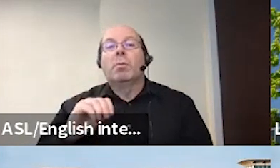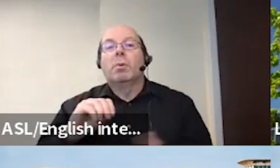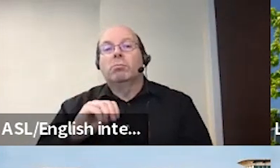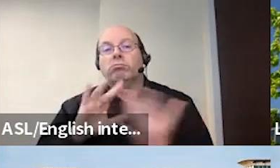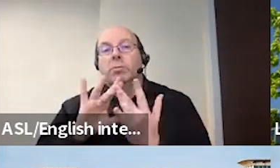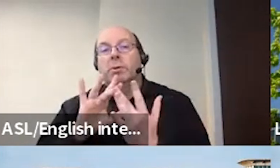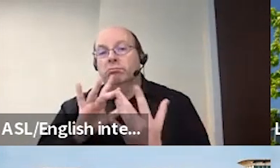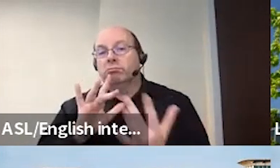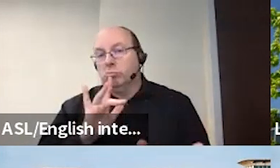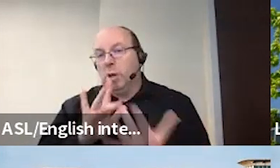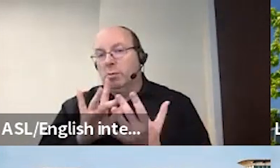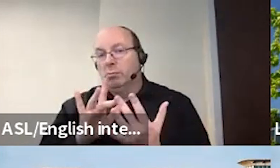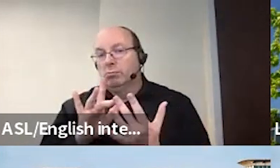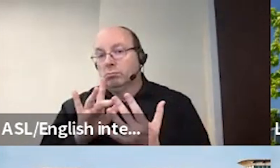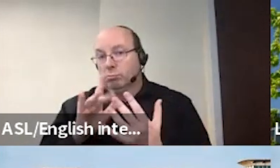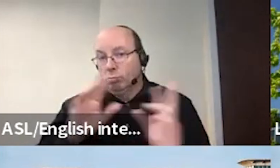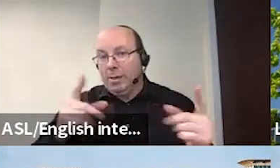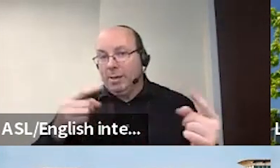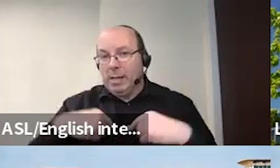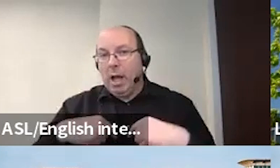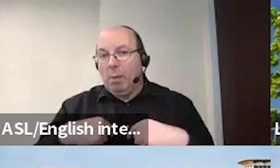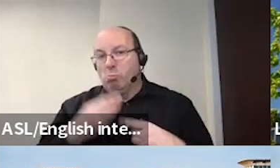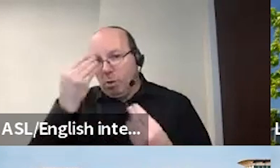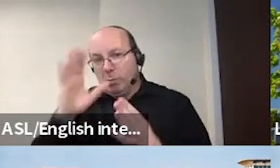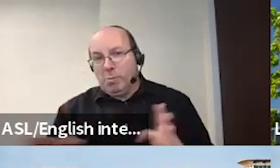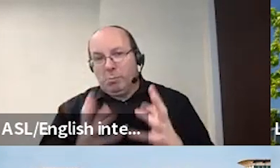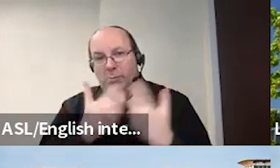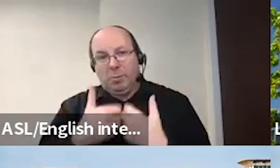and we'll make arrangements for that to happen. So thanks for the question.